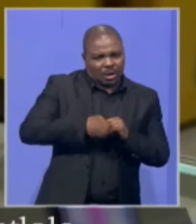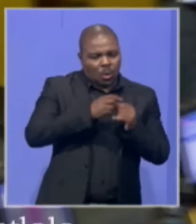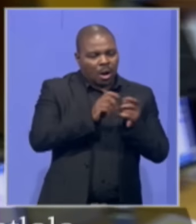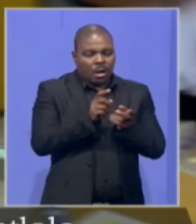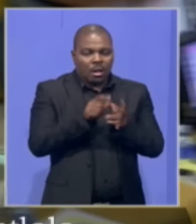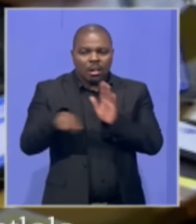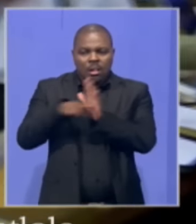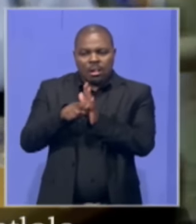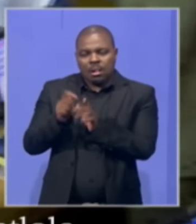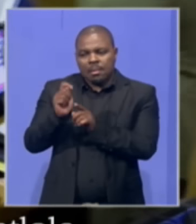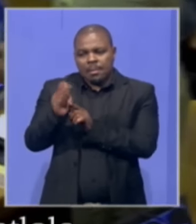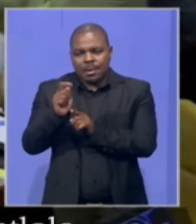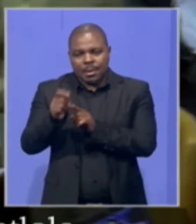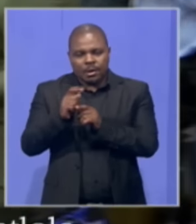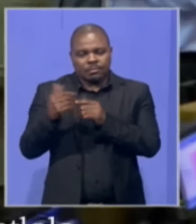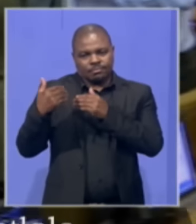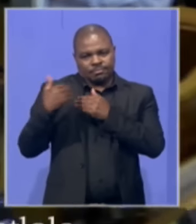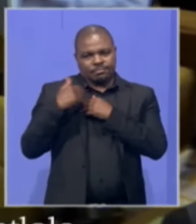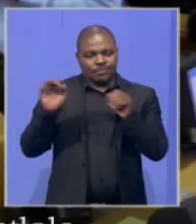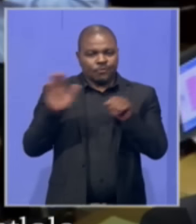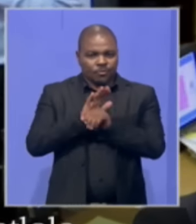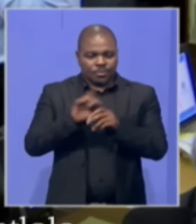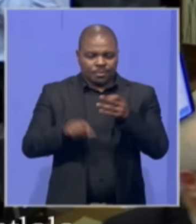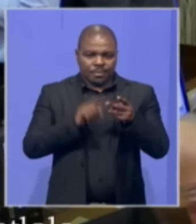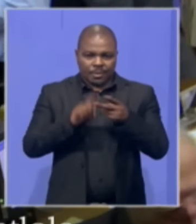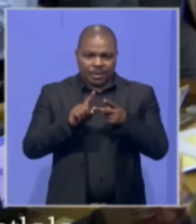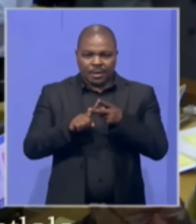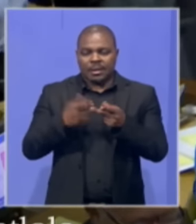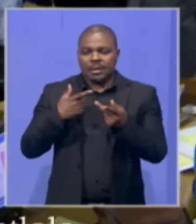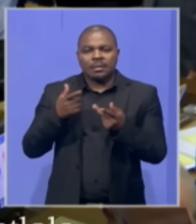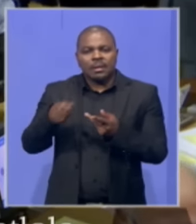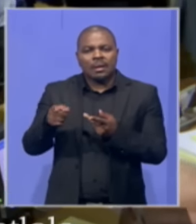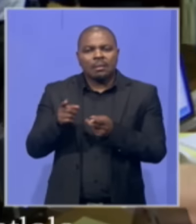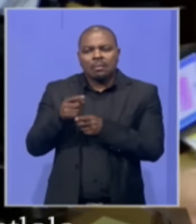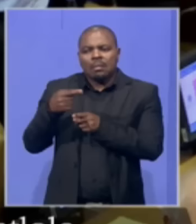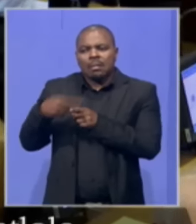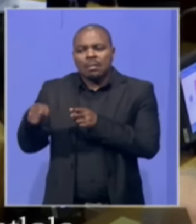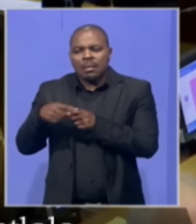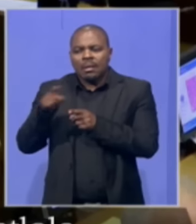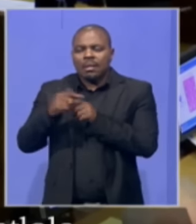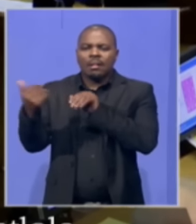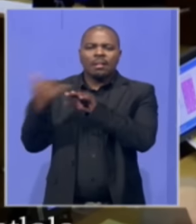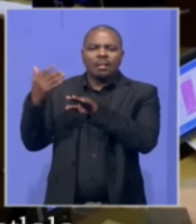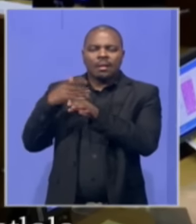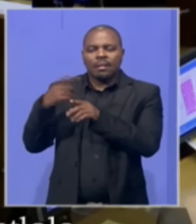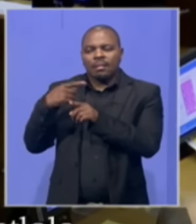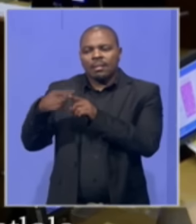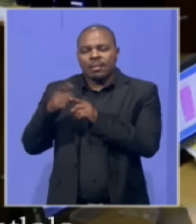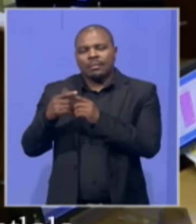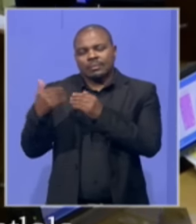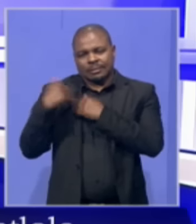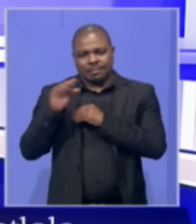ka maikarabelo go akaretsa le go rarabolla dikgwetlo di tshwana le sekoloto sa ditselakgetiso.